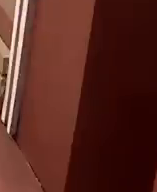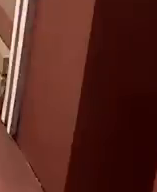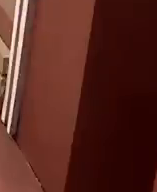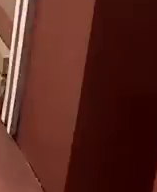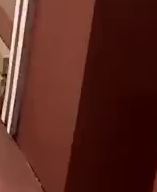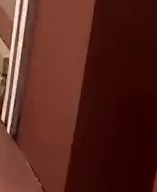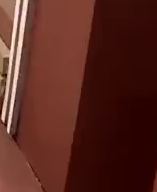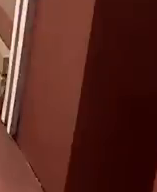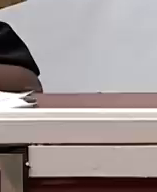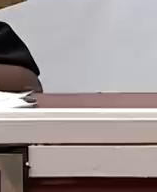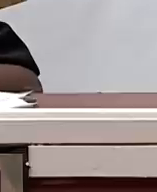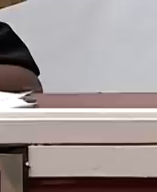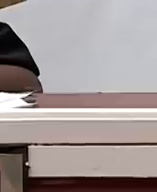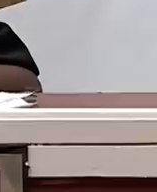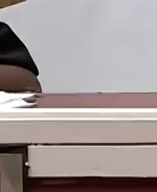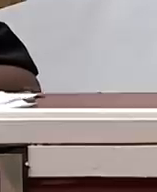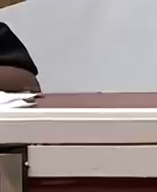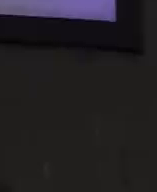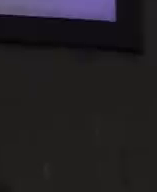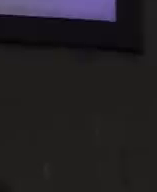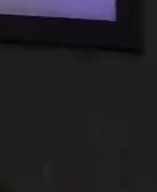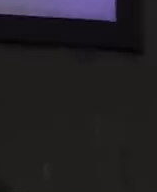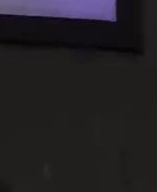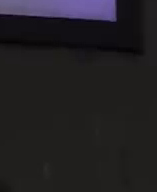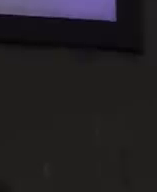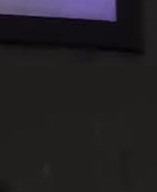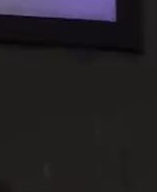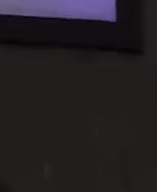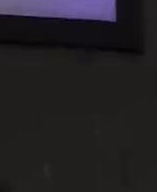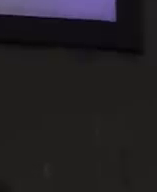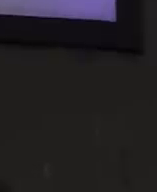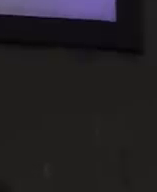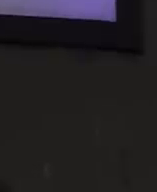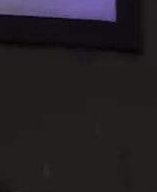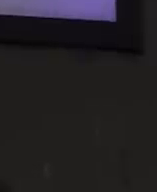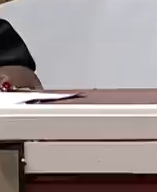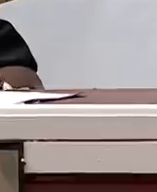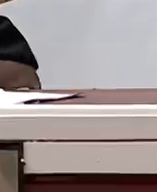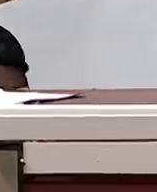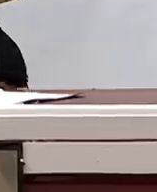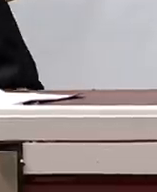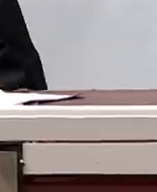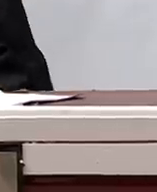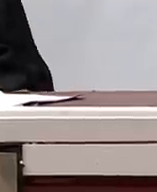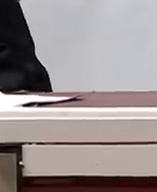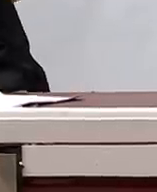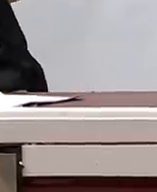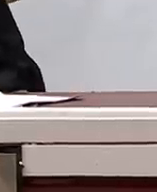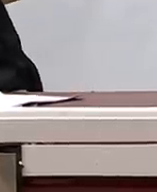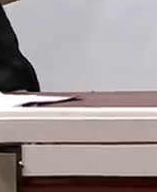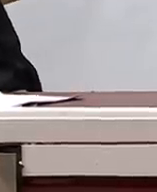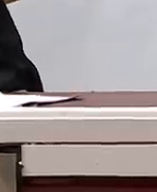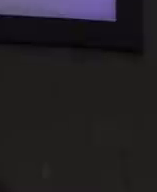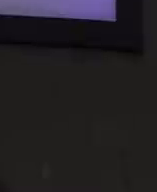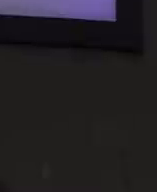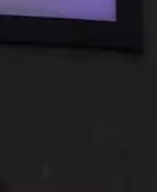to go back to Ogun State. Okay. The plaintiff, Francis Ojo, claims that the apartment occupied by Mr. and Mrs. Yusuf